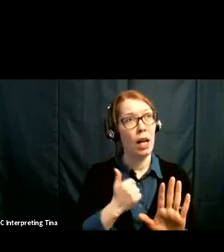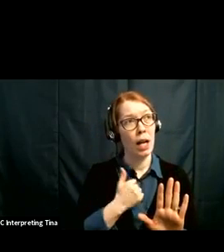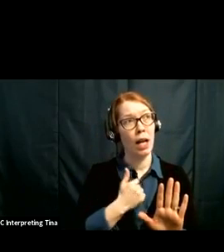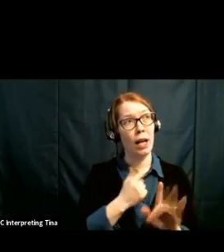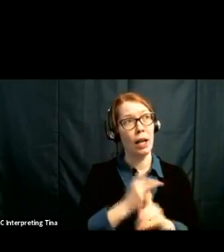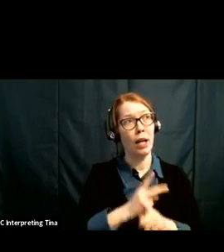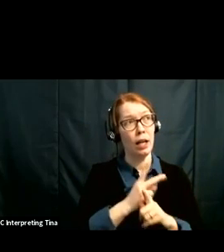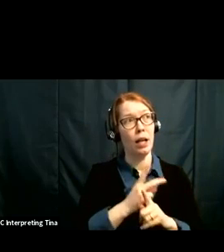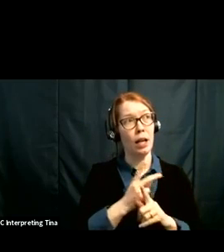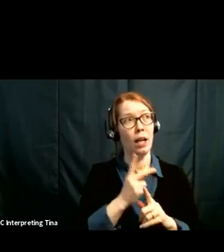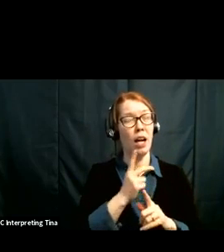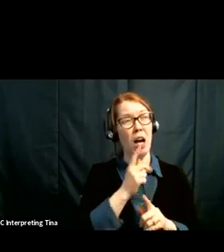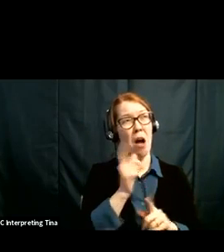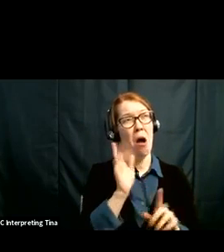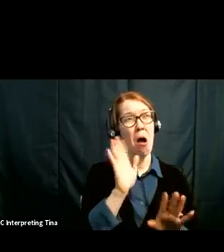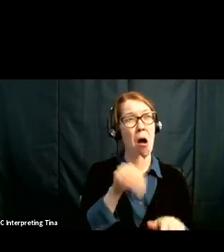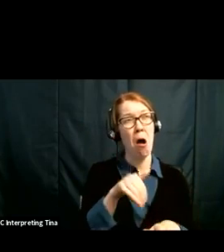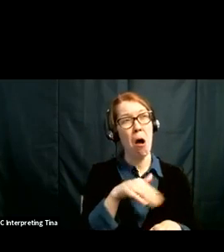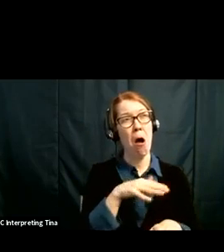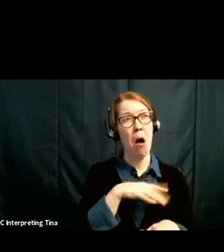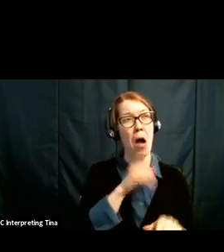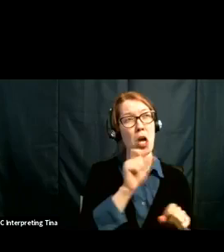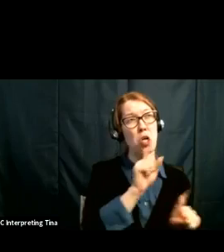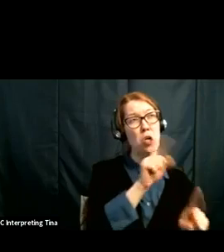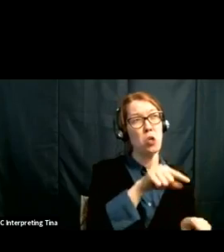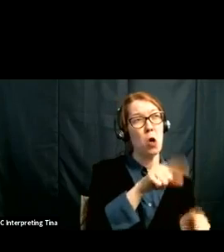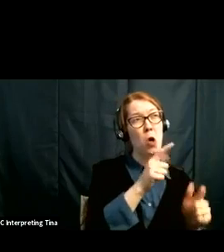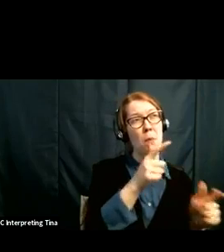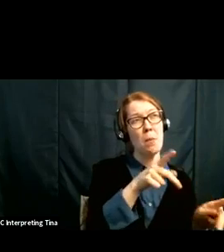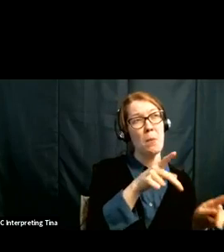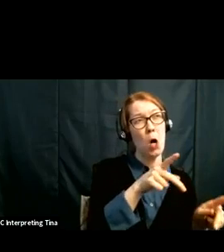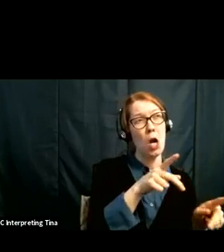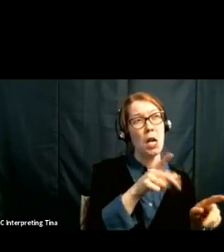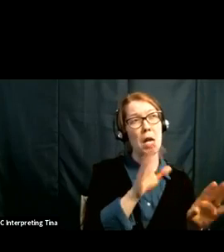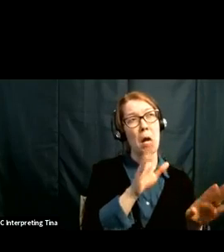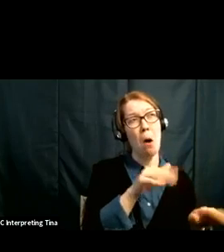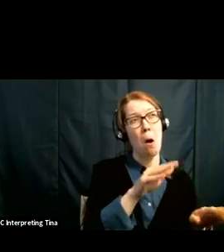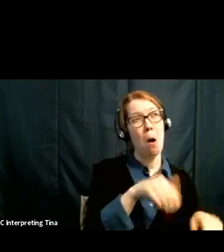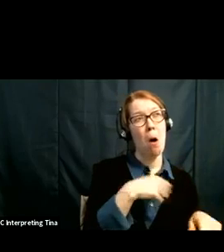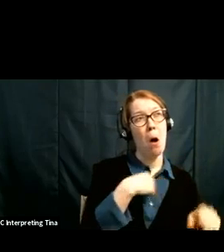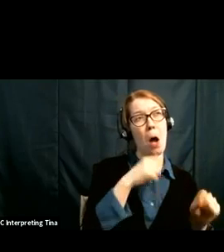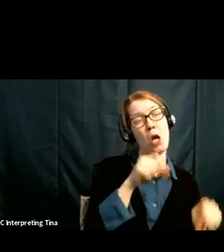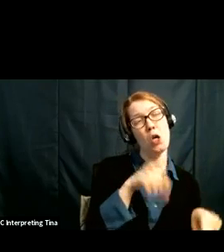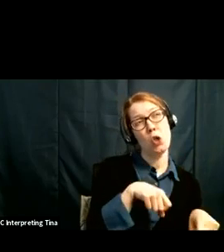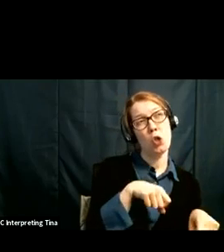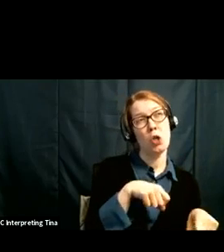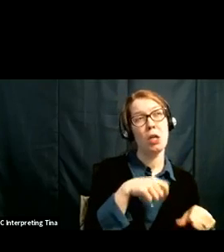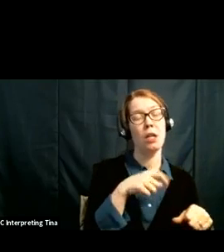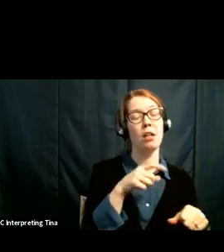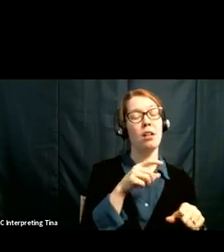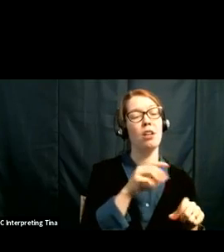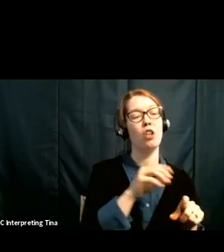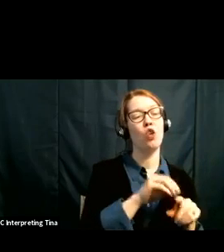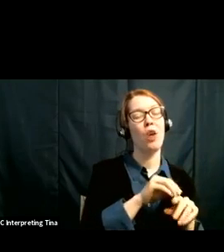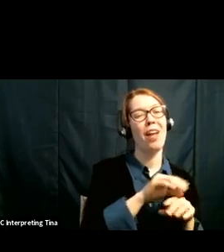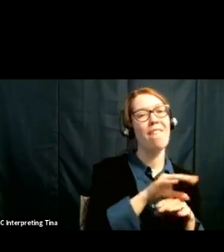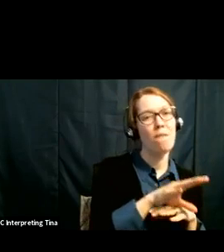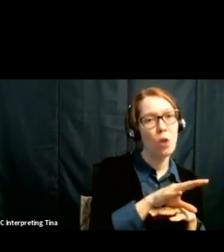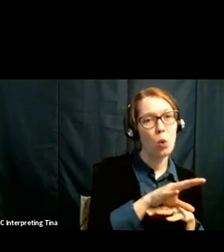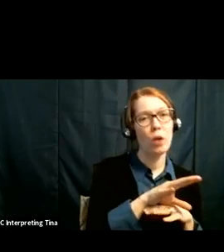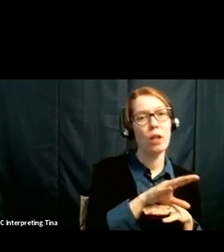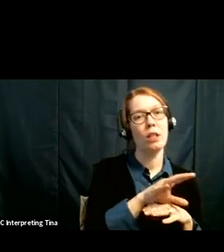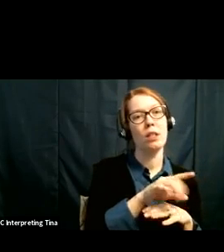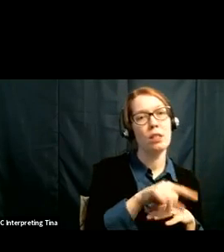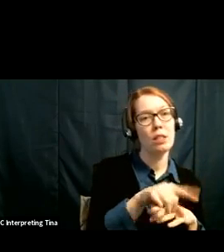face covering, or maybe I could go to that larger party, that you could be influencing their ability for our